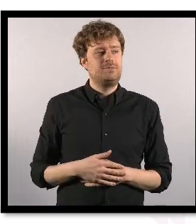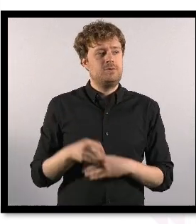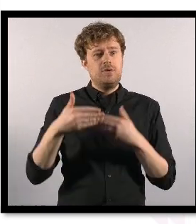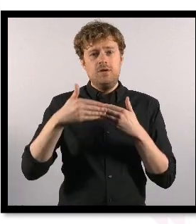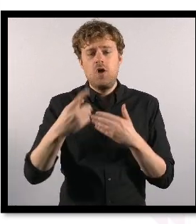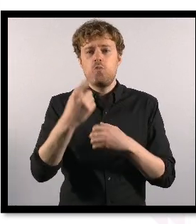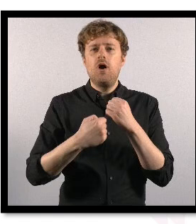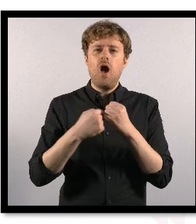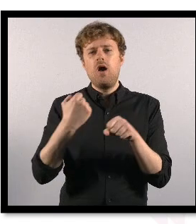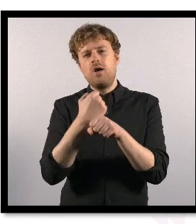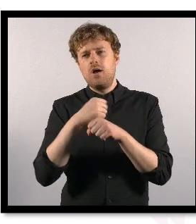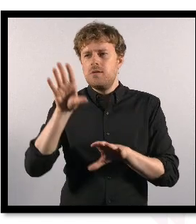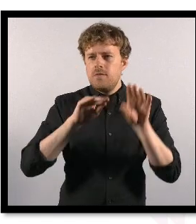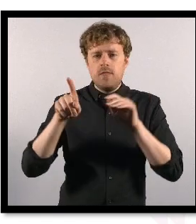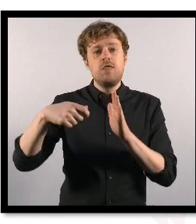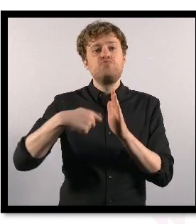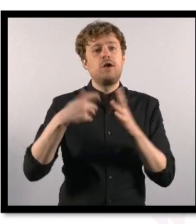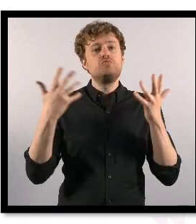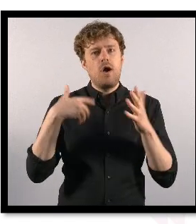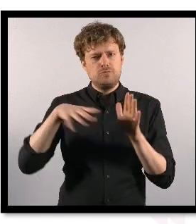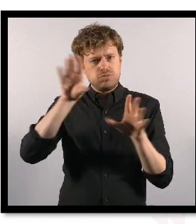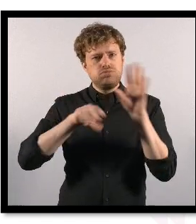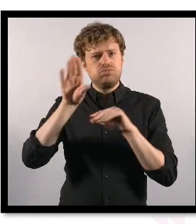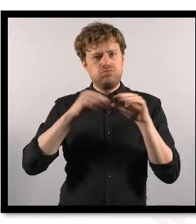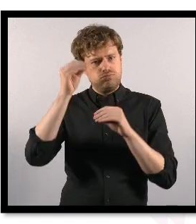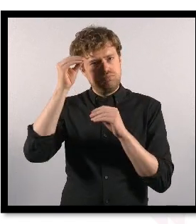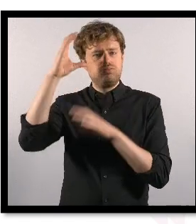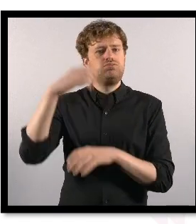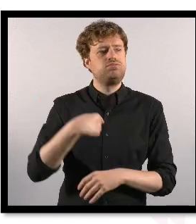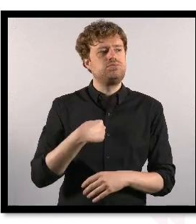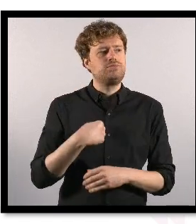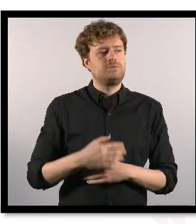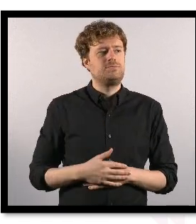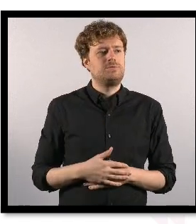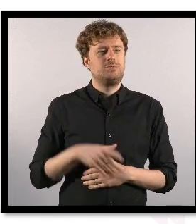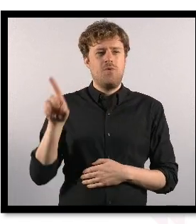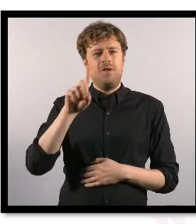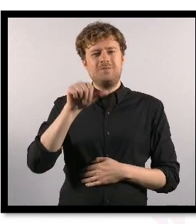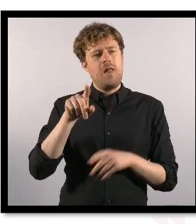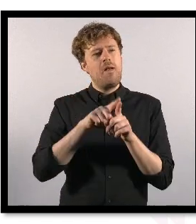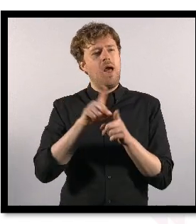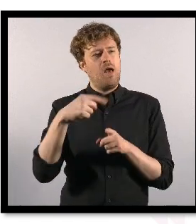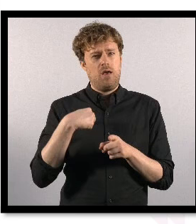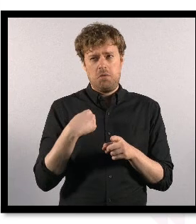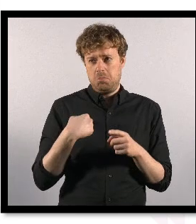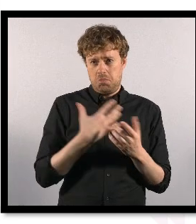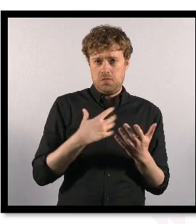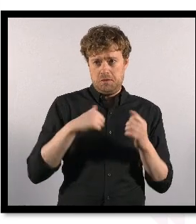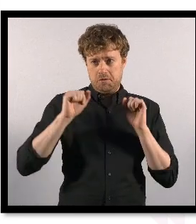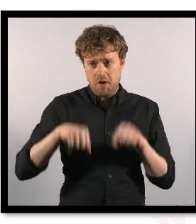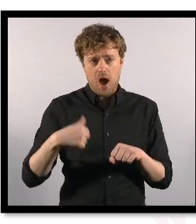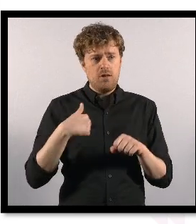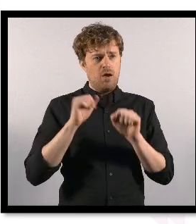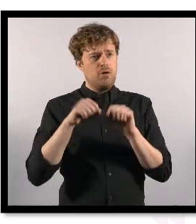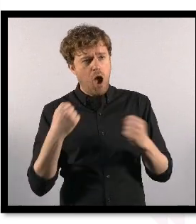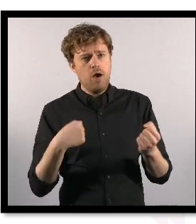for 3 years. So Dan was a huge influence on my career. Yeah. I also just want to say, welcome everyone to London. This is my home